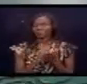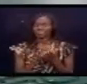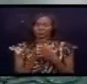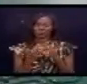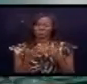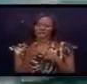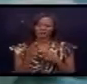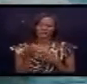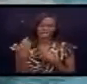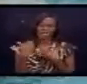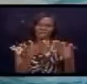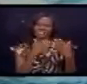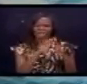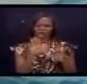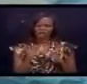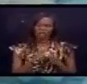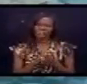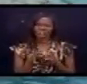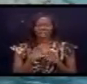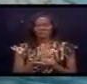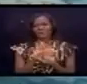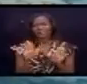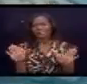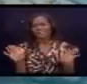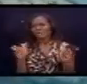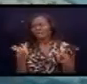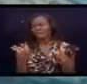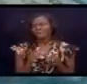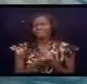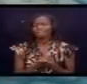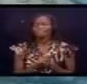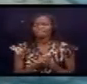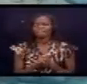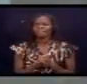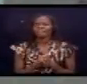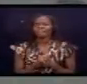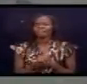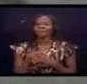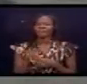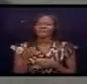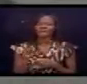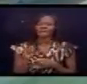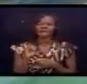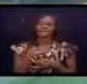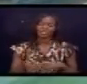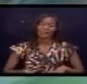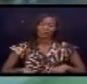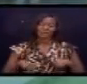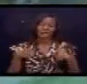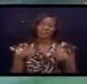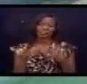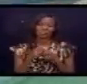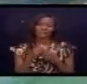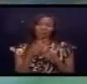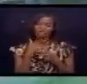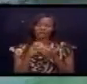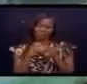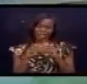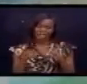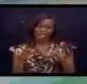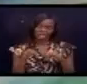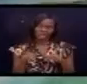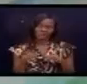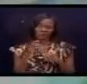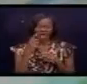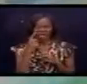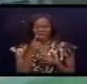circumcised. PSI's Quality Assurance Manager, Pamela Msuku, says they are yet to do a comprehensive study around why more young men